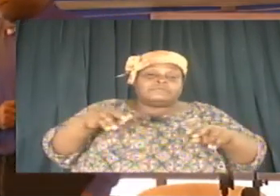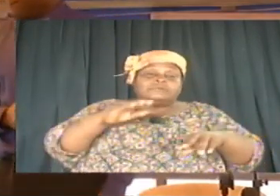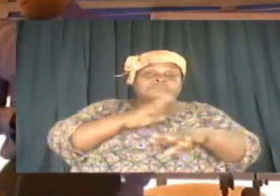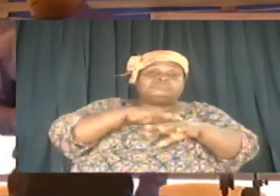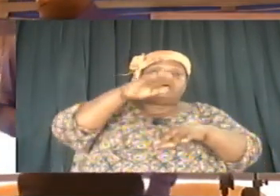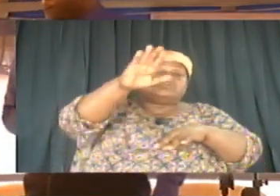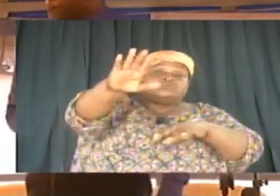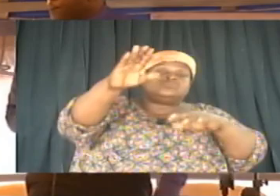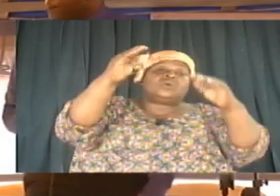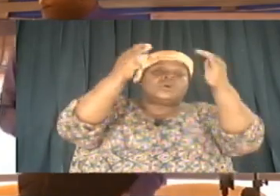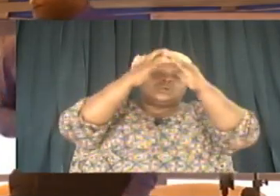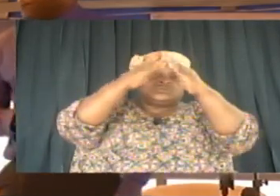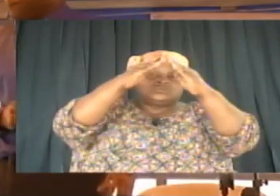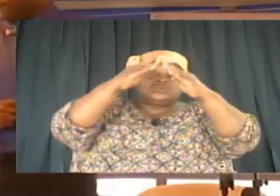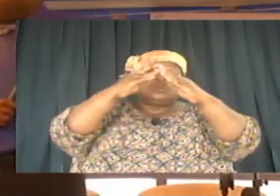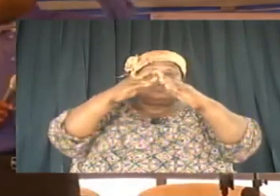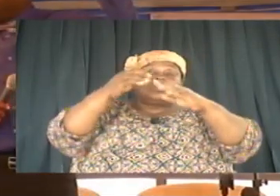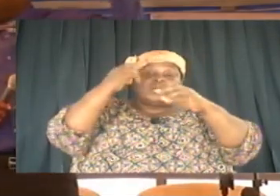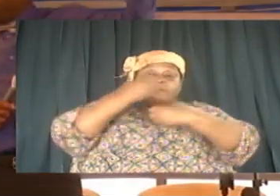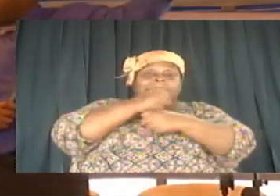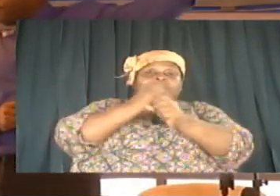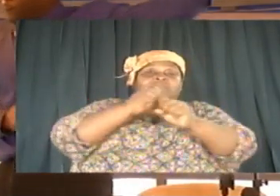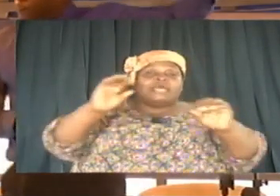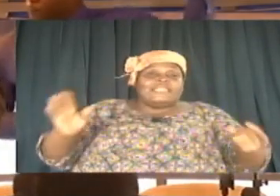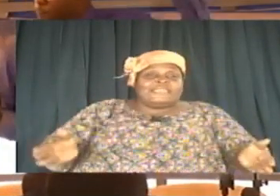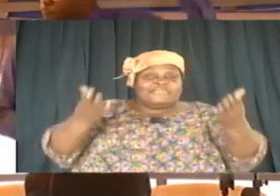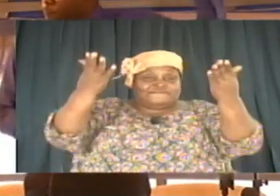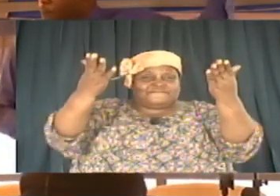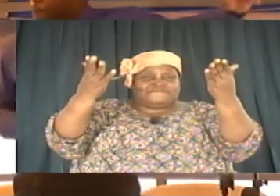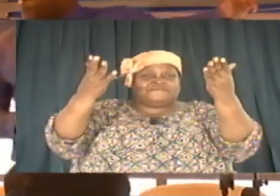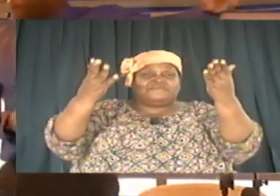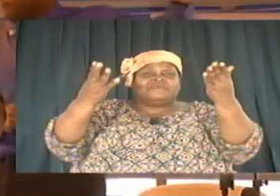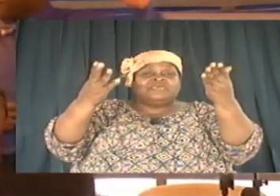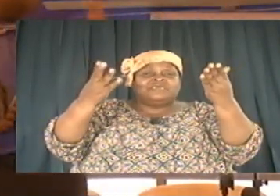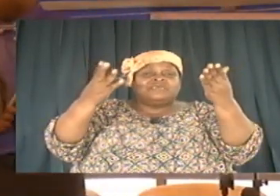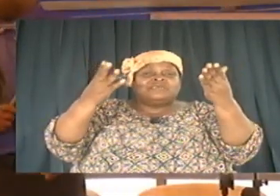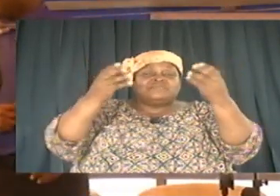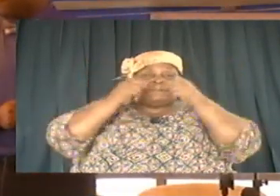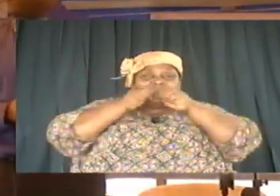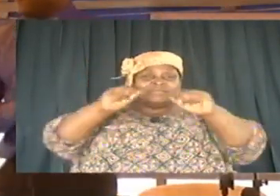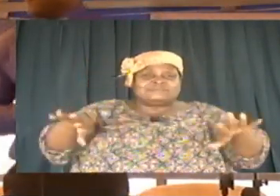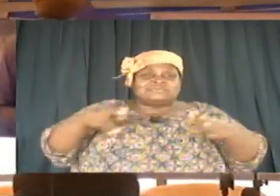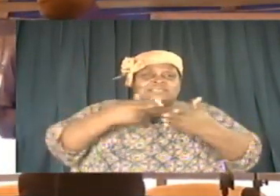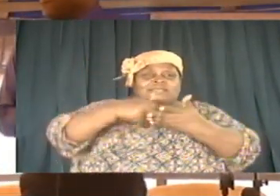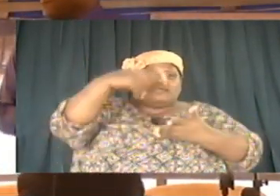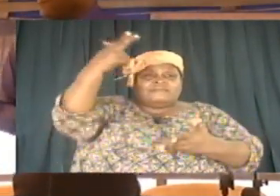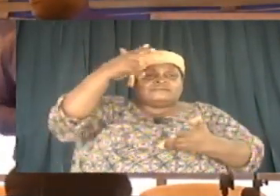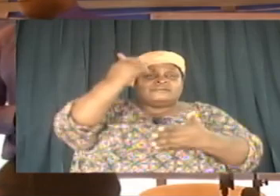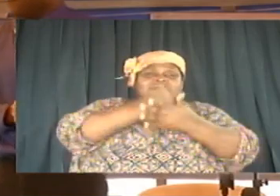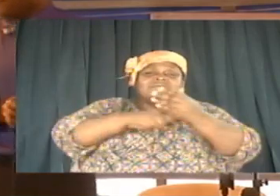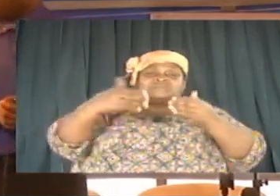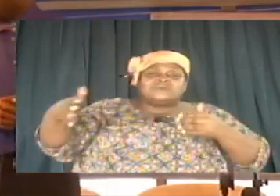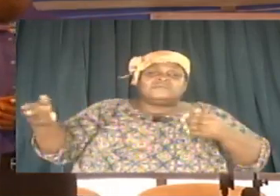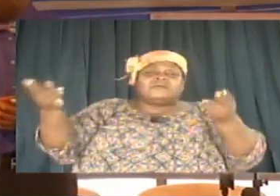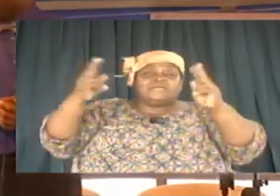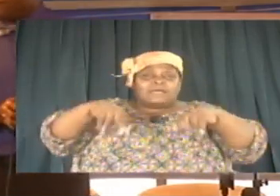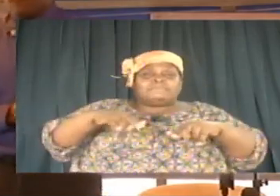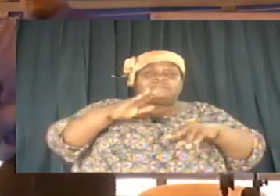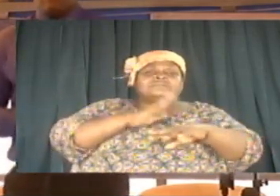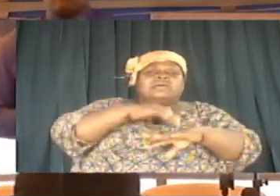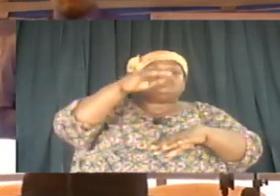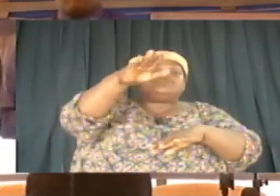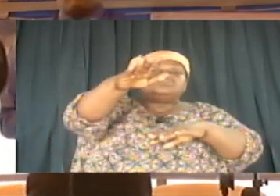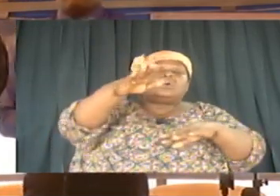going to lift the standard higher. Something is going to happen at your house because we dare